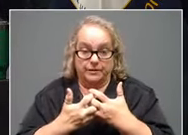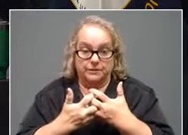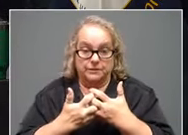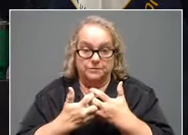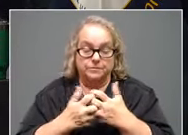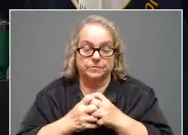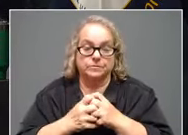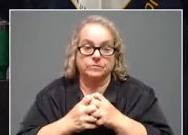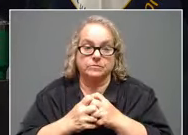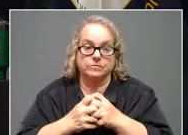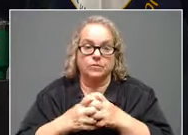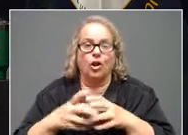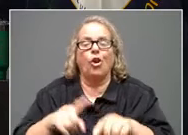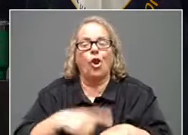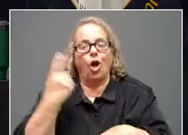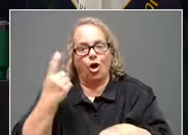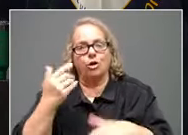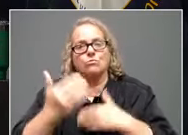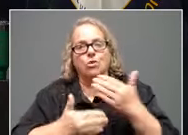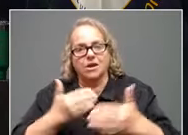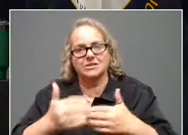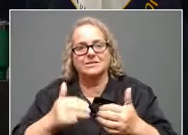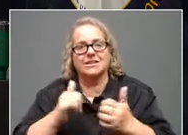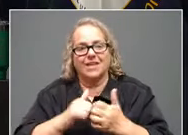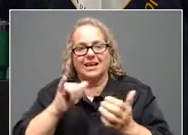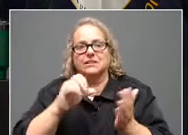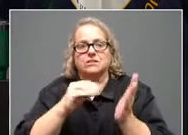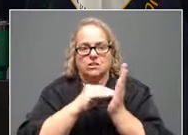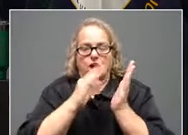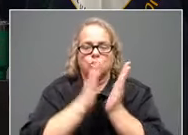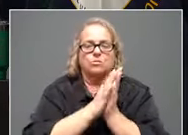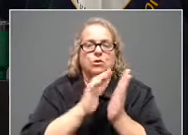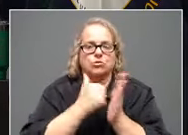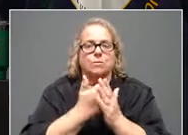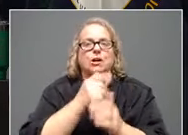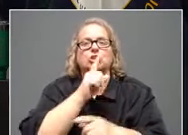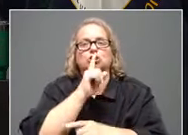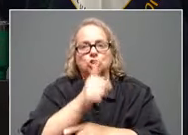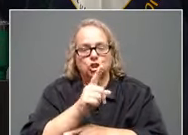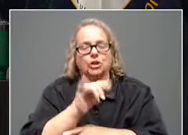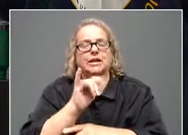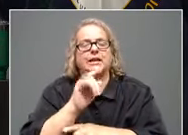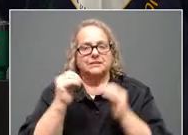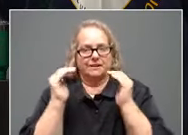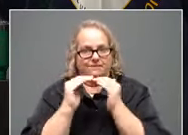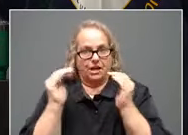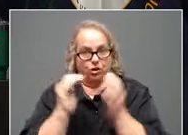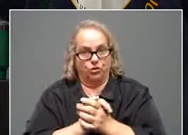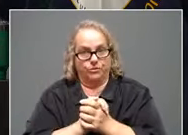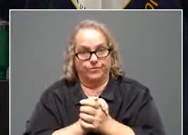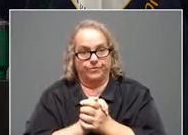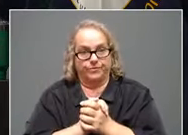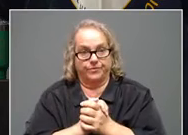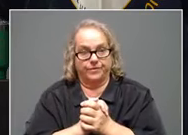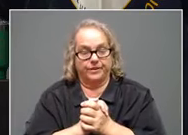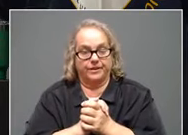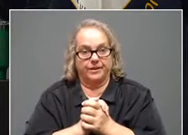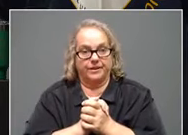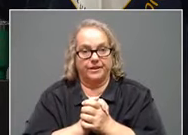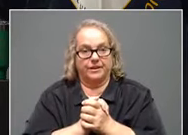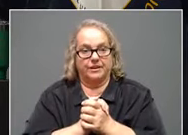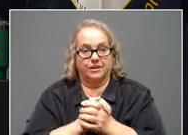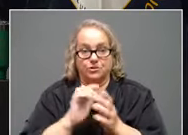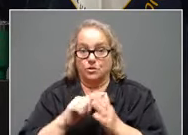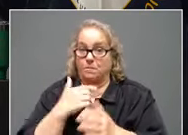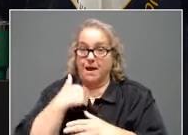pretty long process that is also documented to ensure it is fair. And at least to my knowledge, I